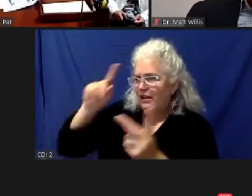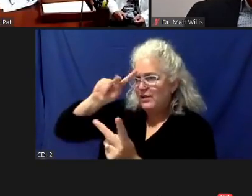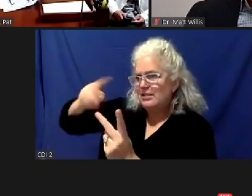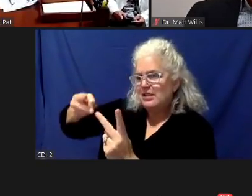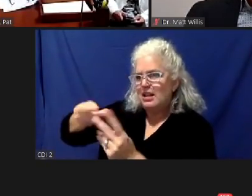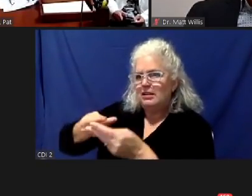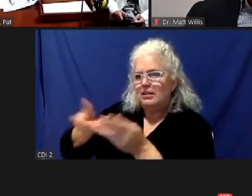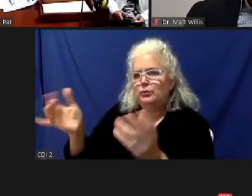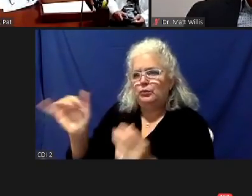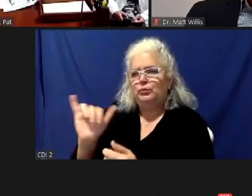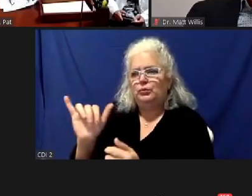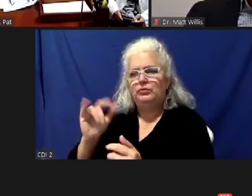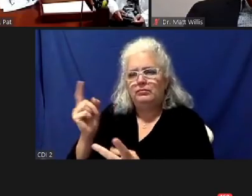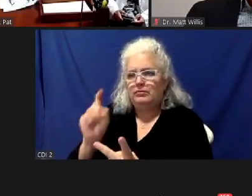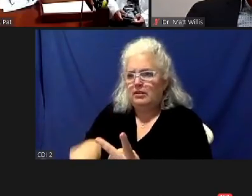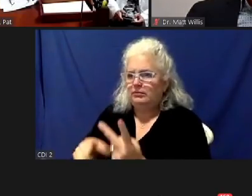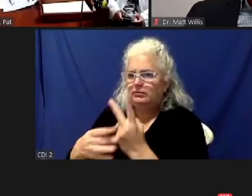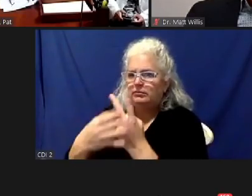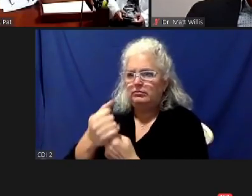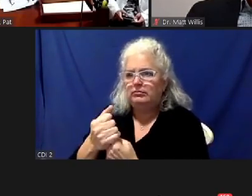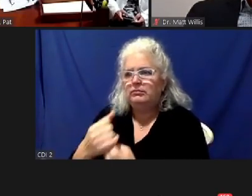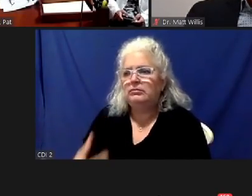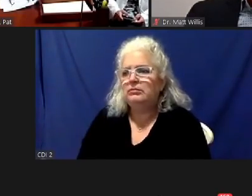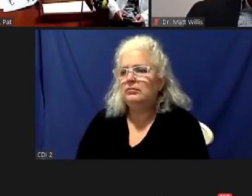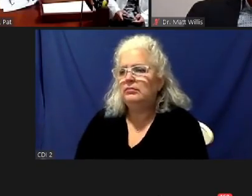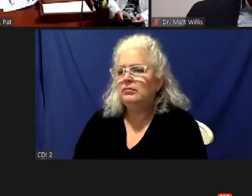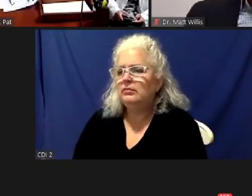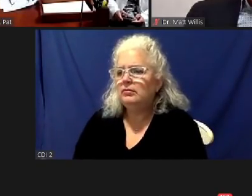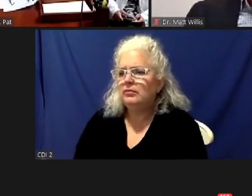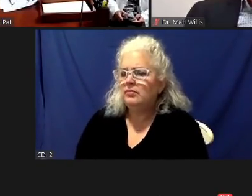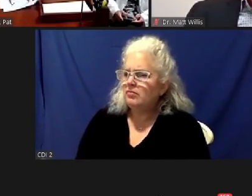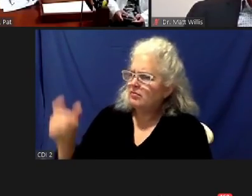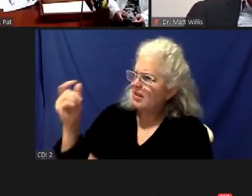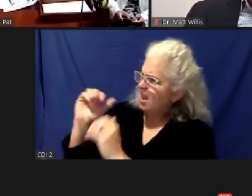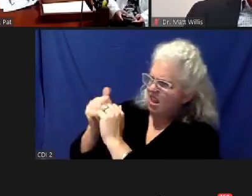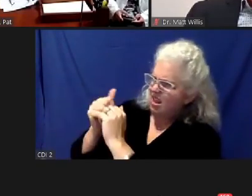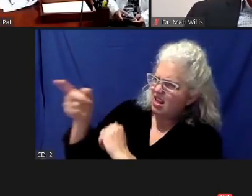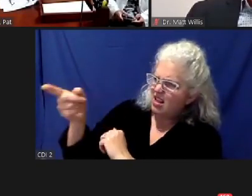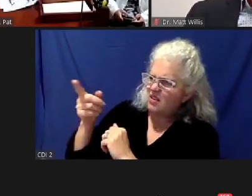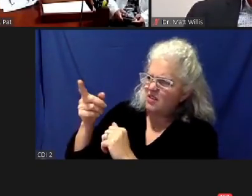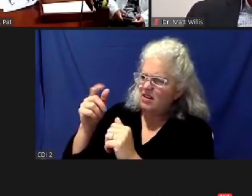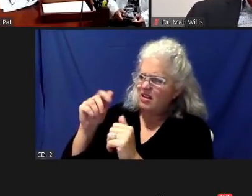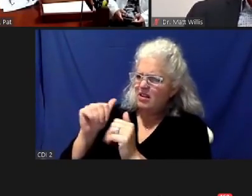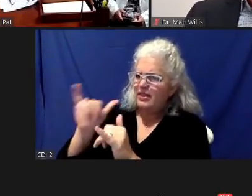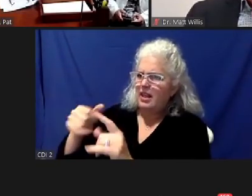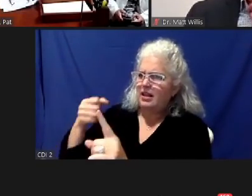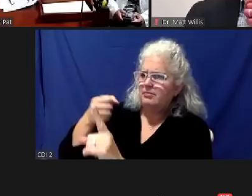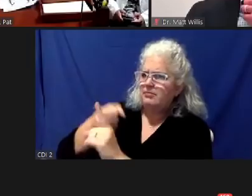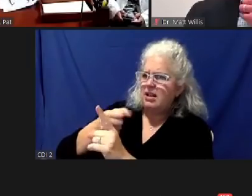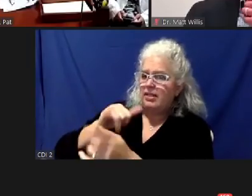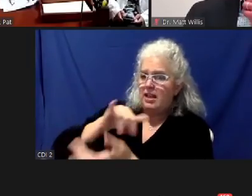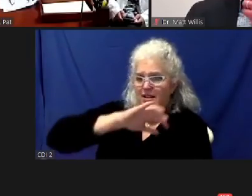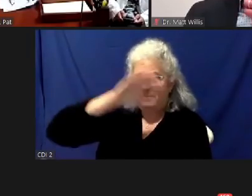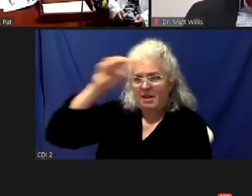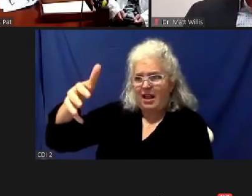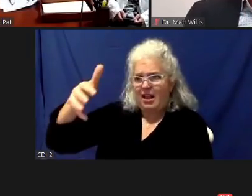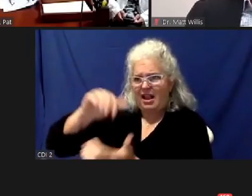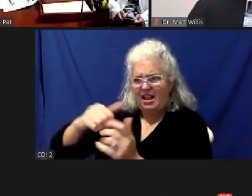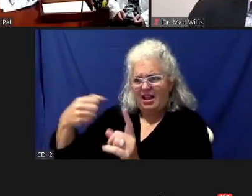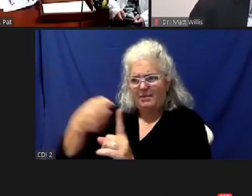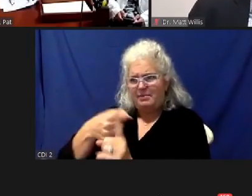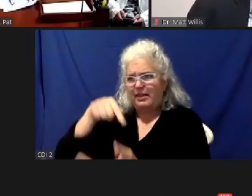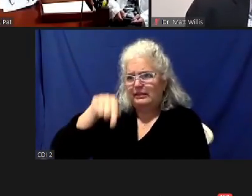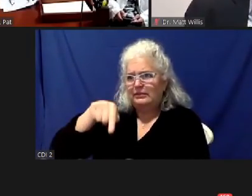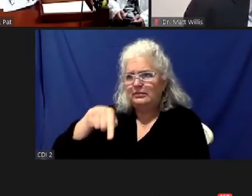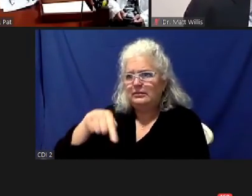our allocations? We know that from based upon immunological principles, that second dose does not